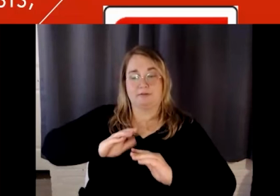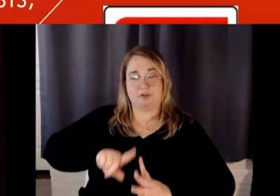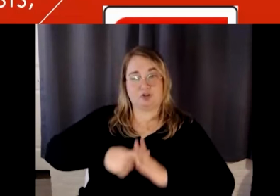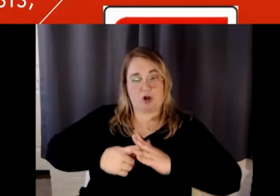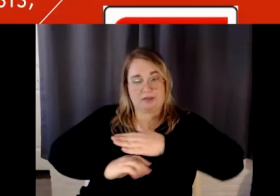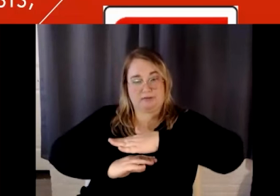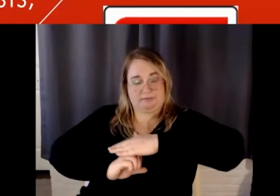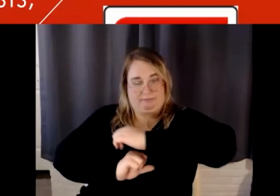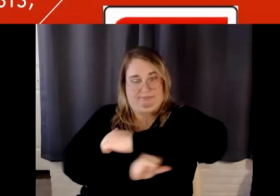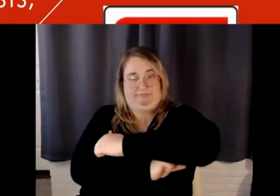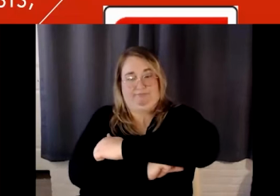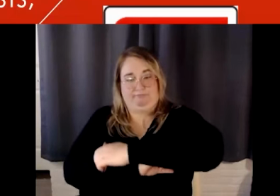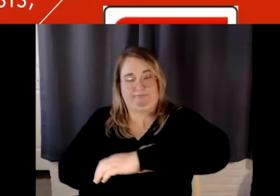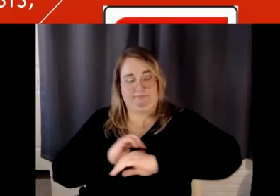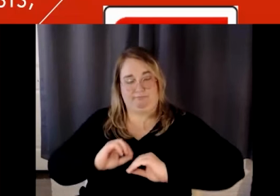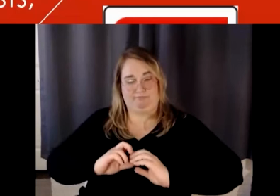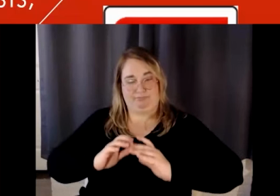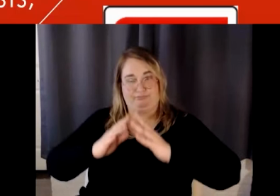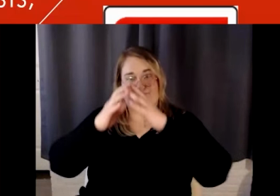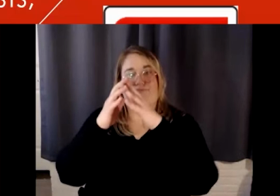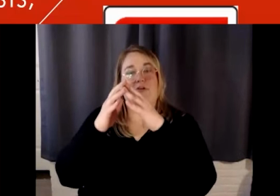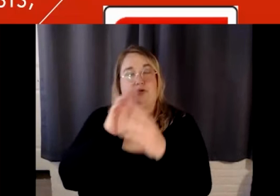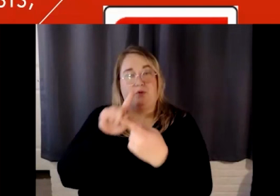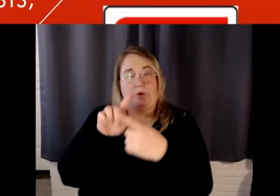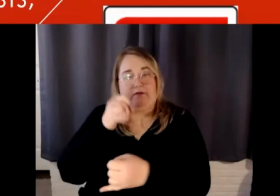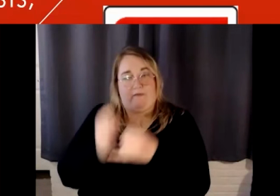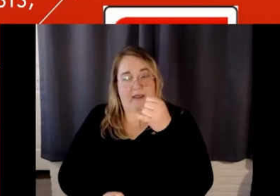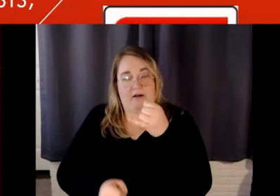summative is the big enchilada, right?